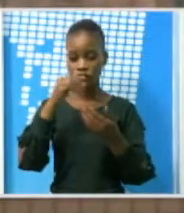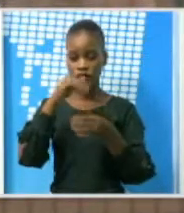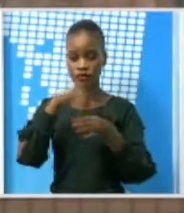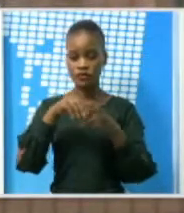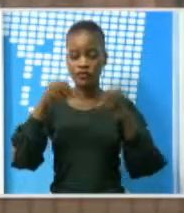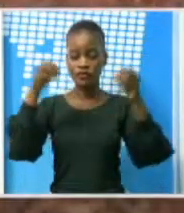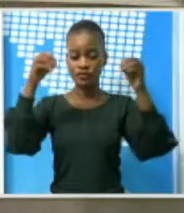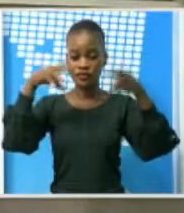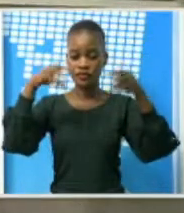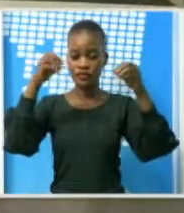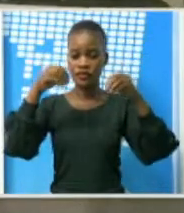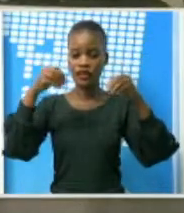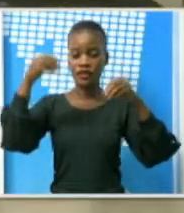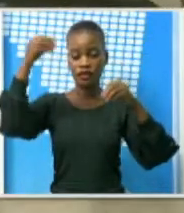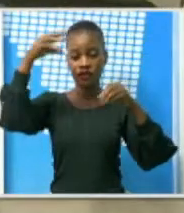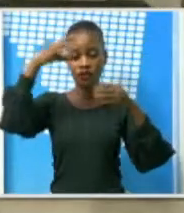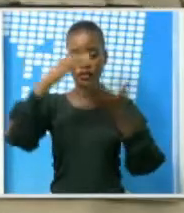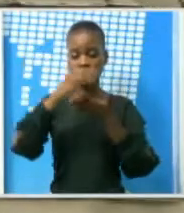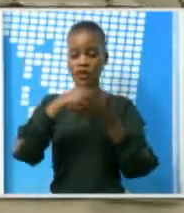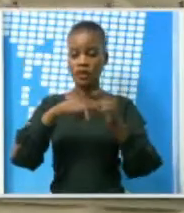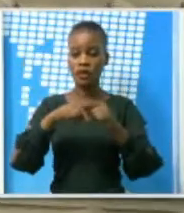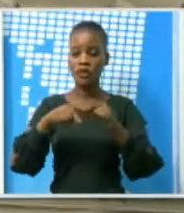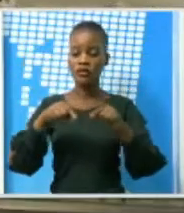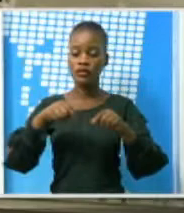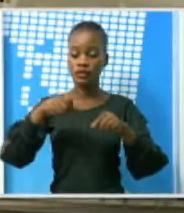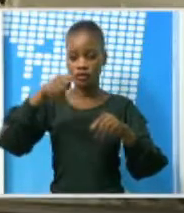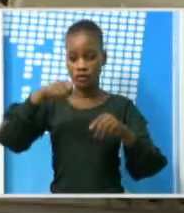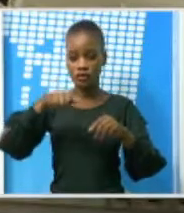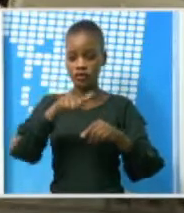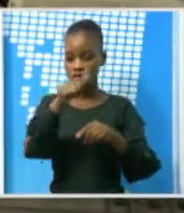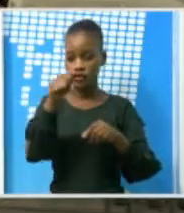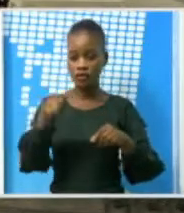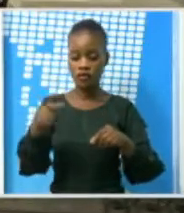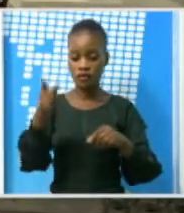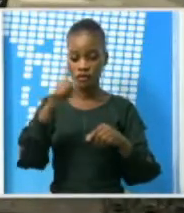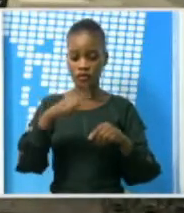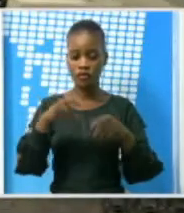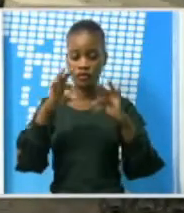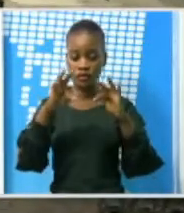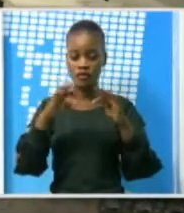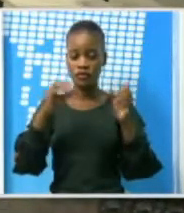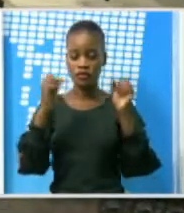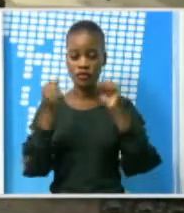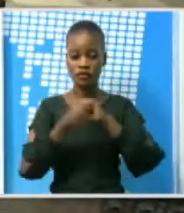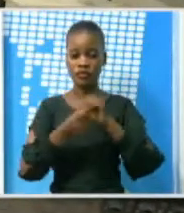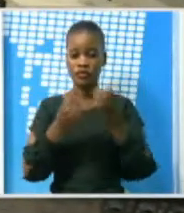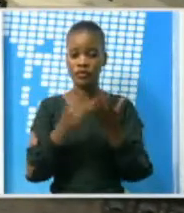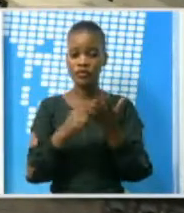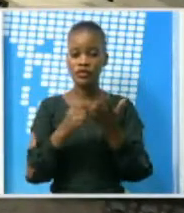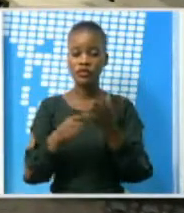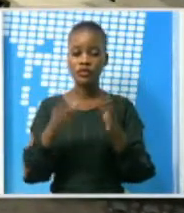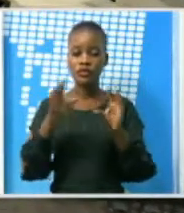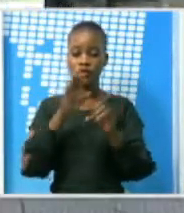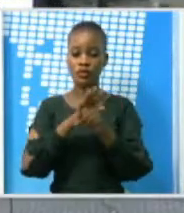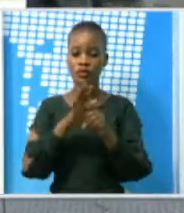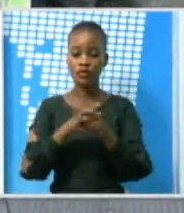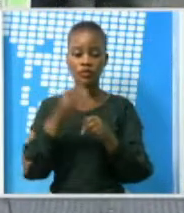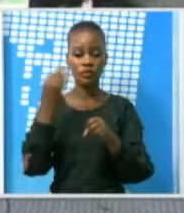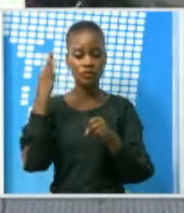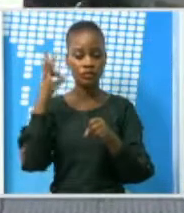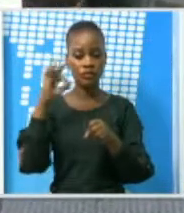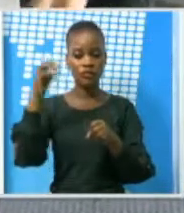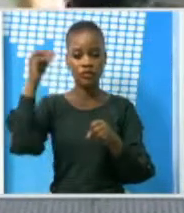solar energy, as well as lithium-ion batteries, among others. Energy transition, regardless of the abundance of energy